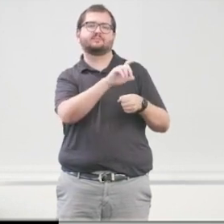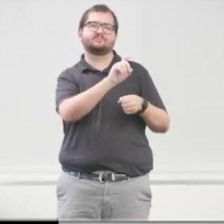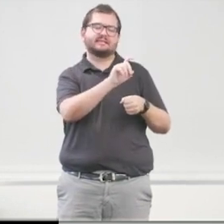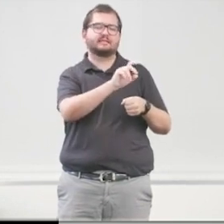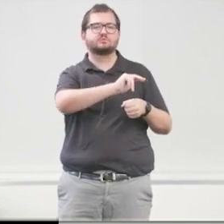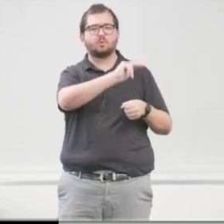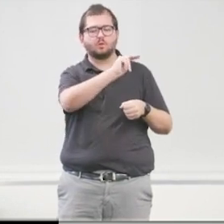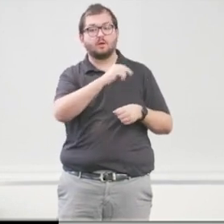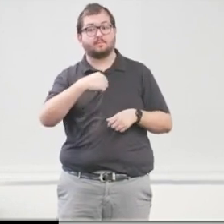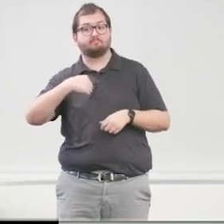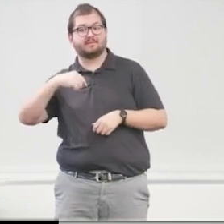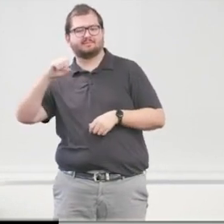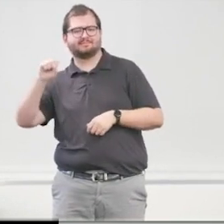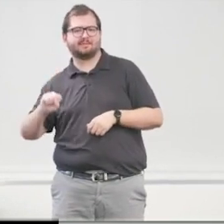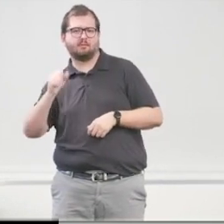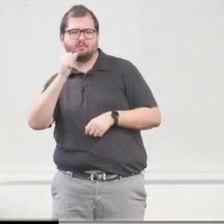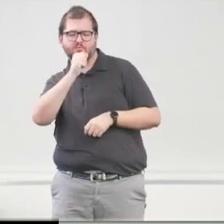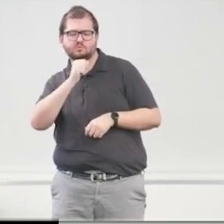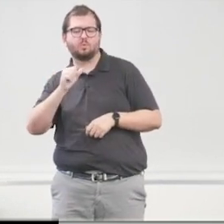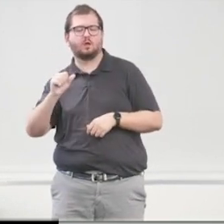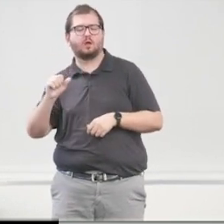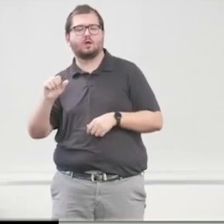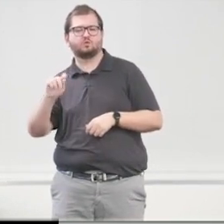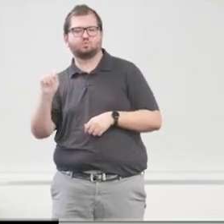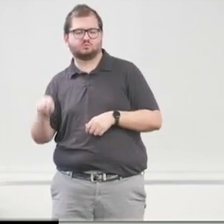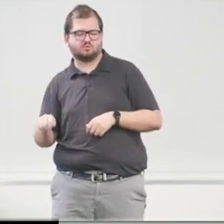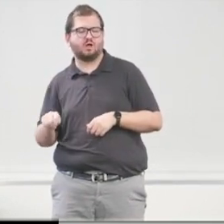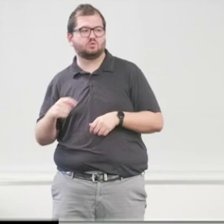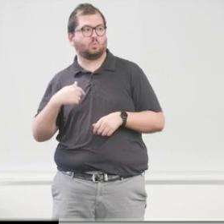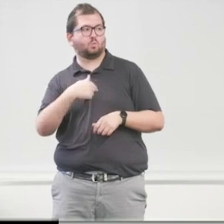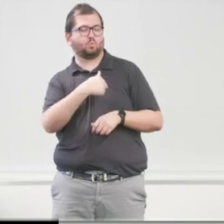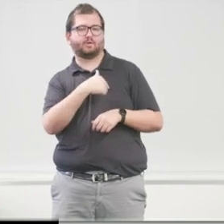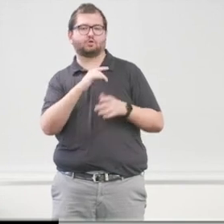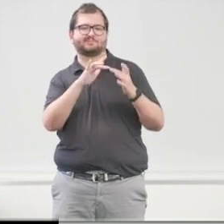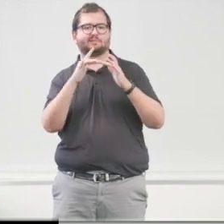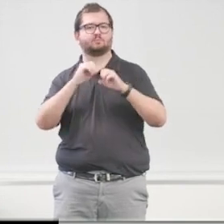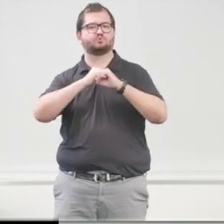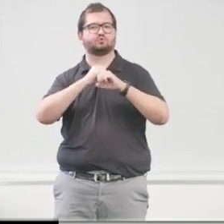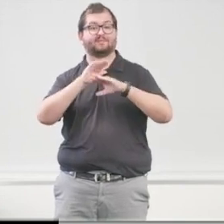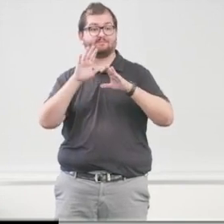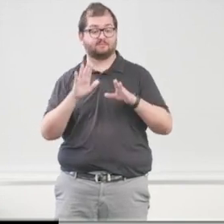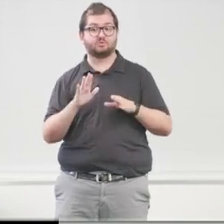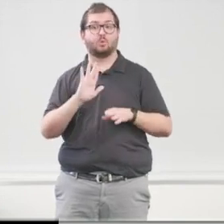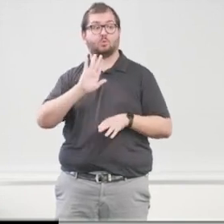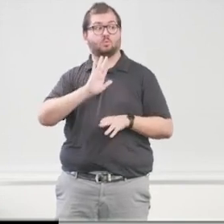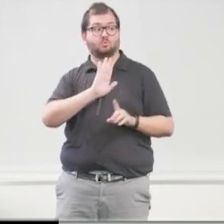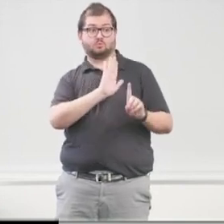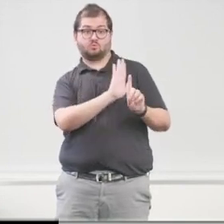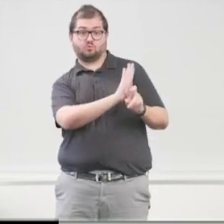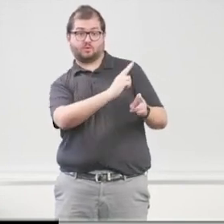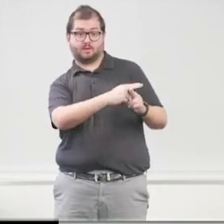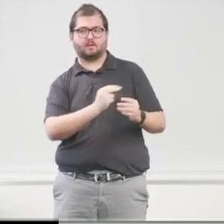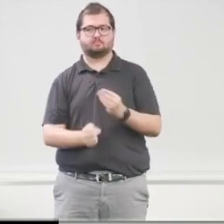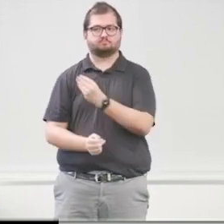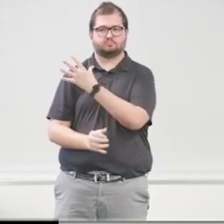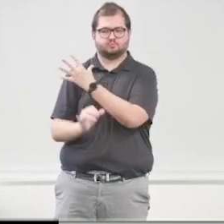cover southern Arizona and Tucson primarily. And so we are your cybersecurity advisors. And so I purposely had her name up there as well because we're partners in